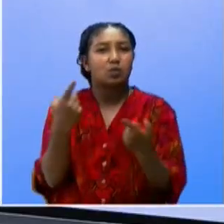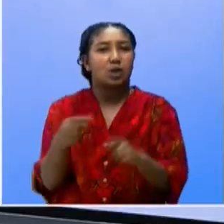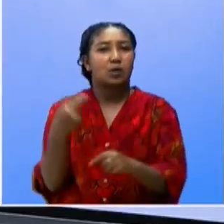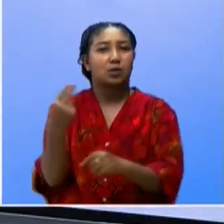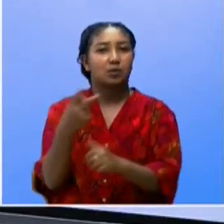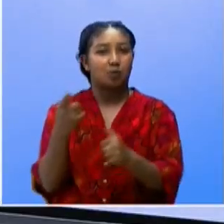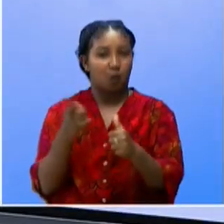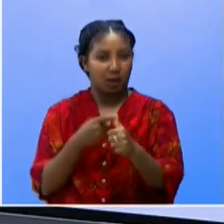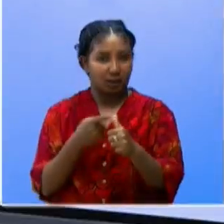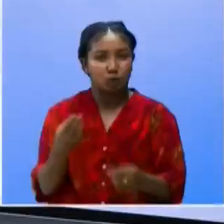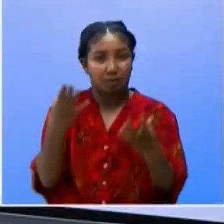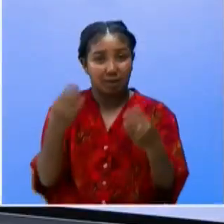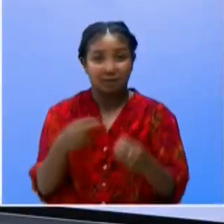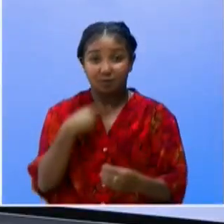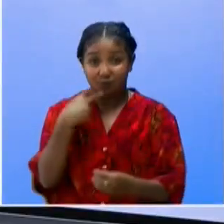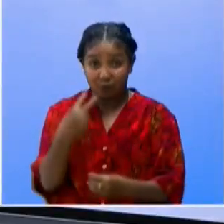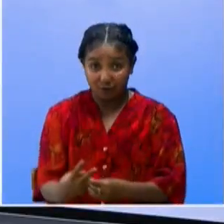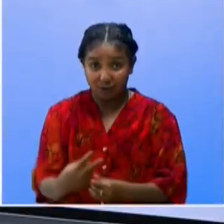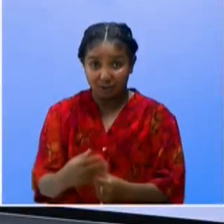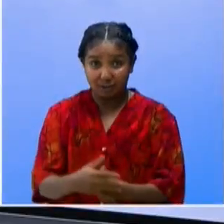When?